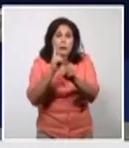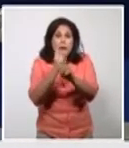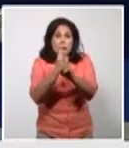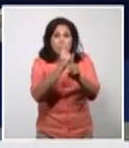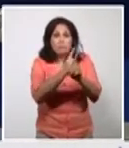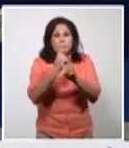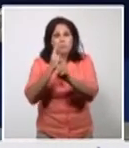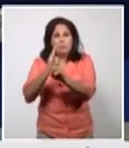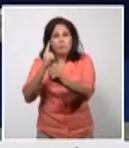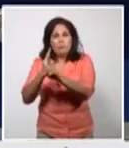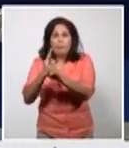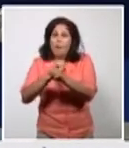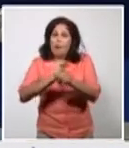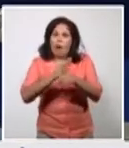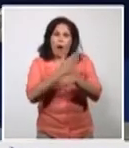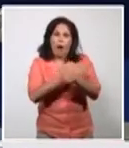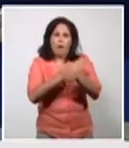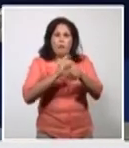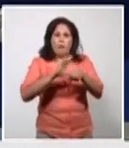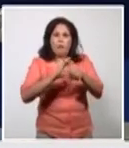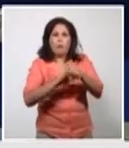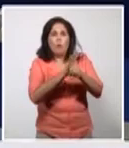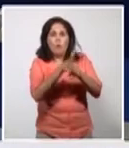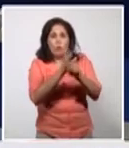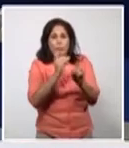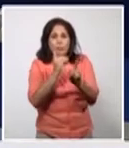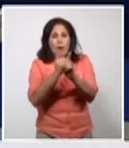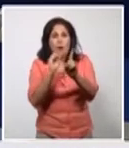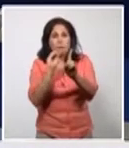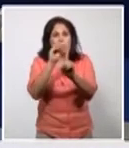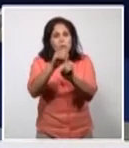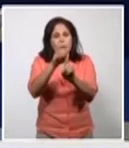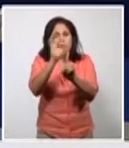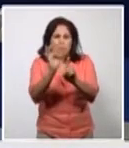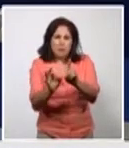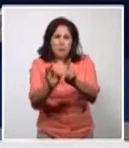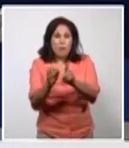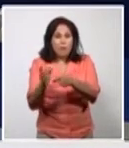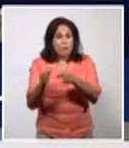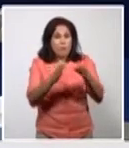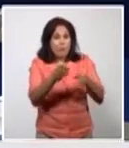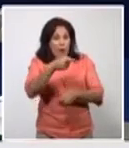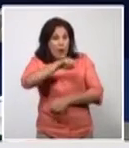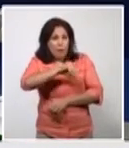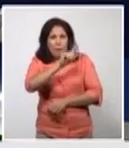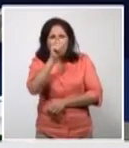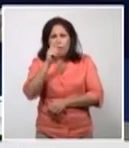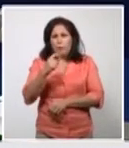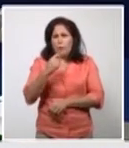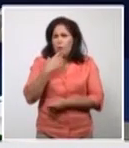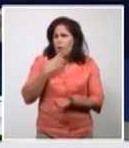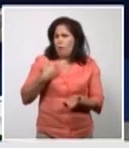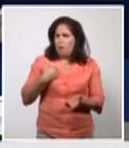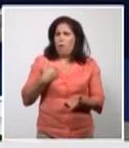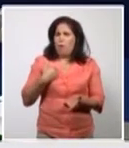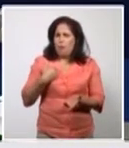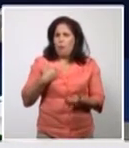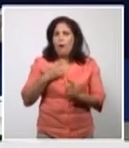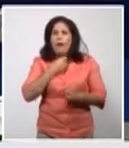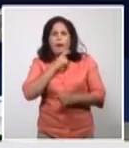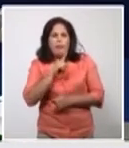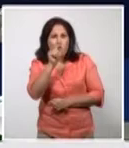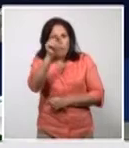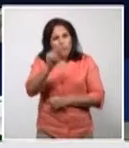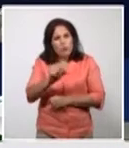the infection from a confirmed case. I was asked earlier how, if